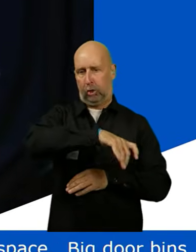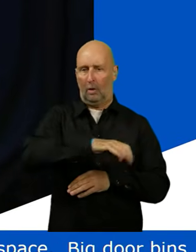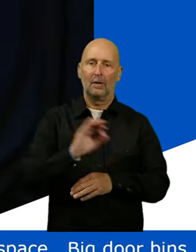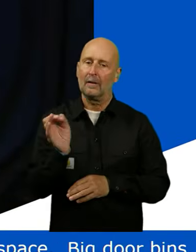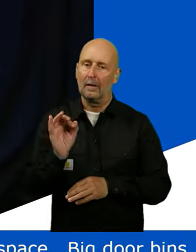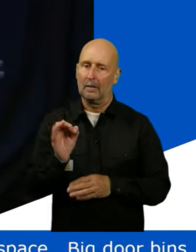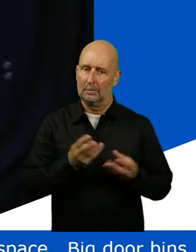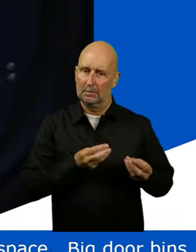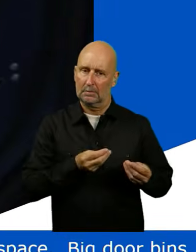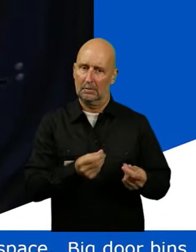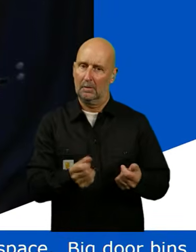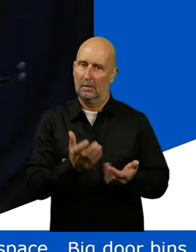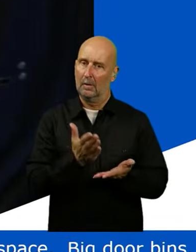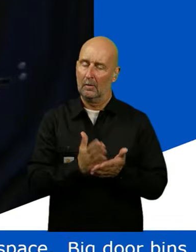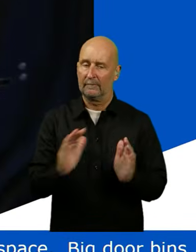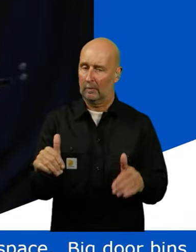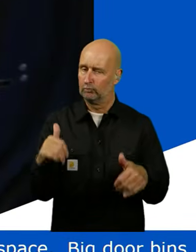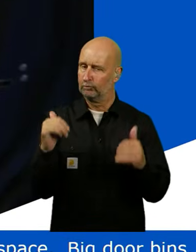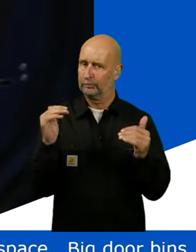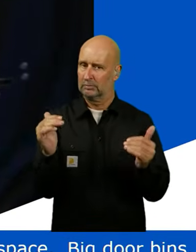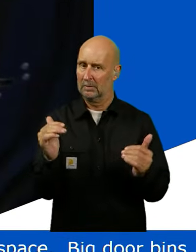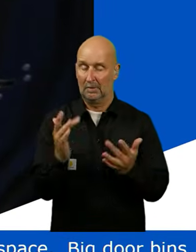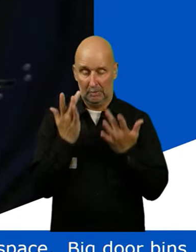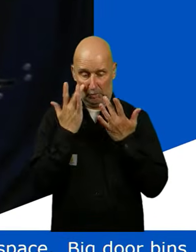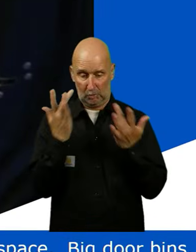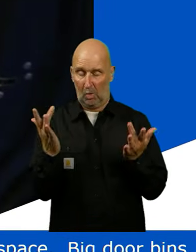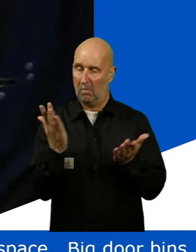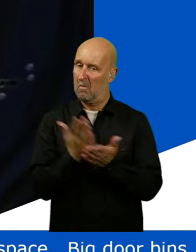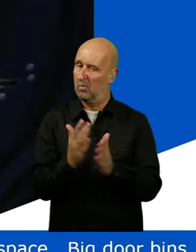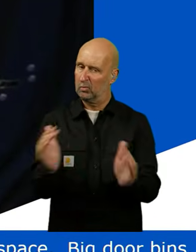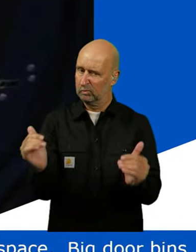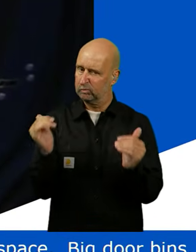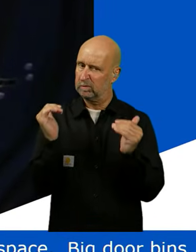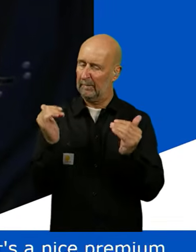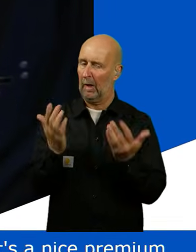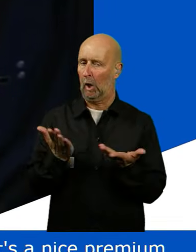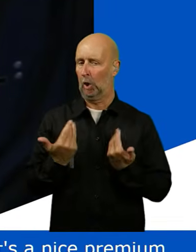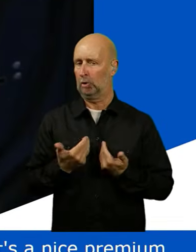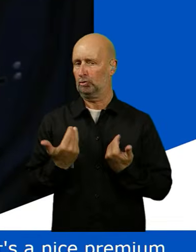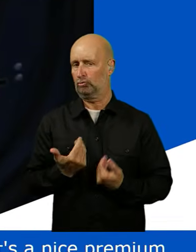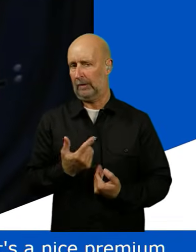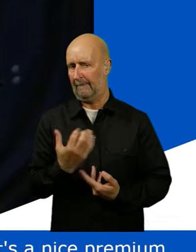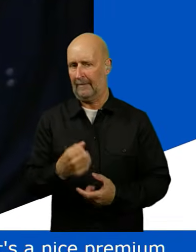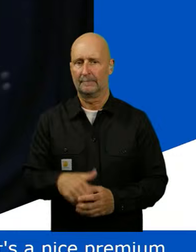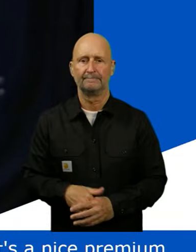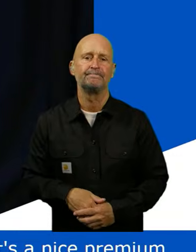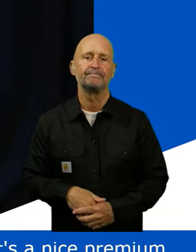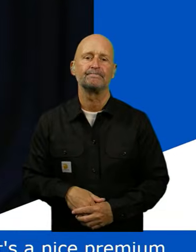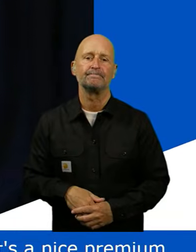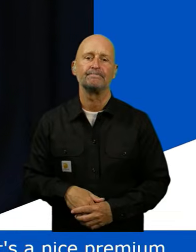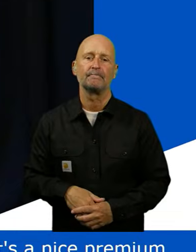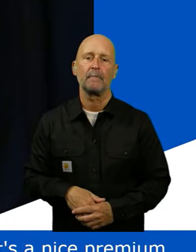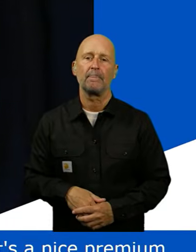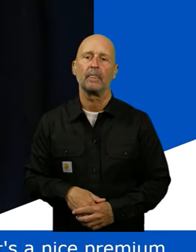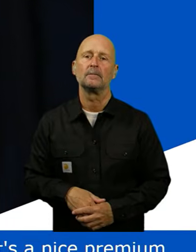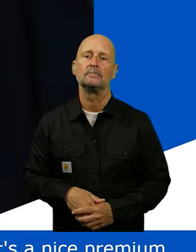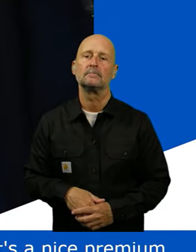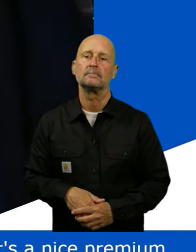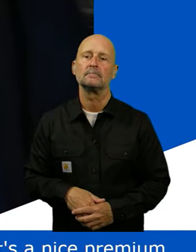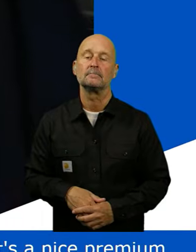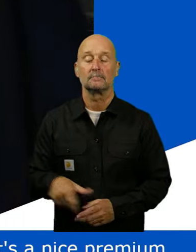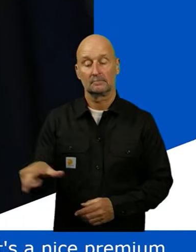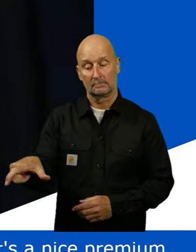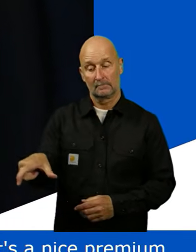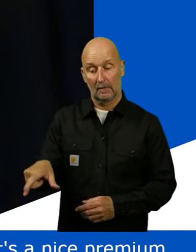it's a nice premium touch. Again, it's another example of this premium luxury finish on this car. In the centre, we've got